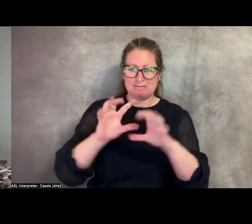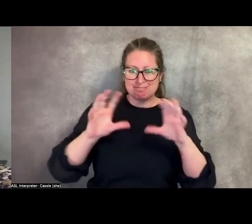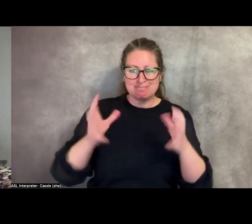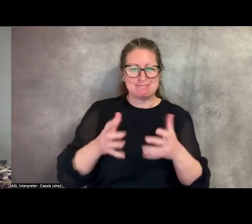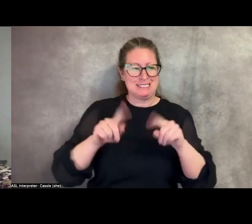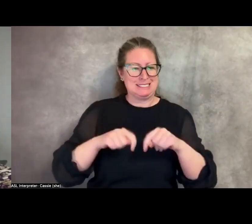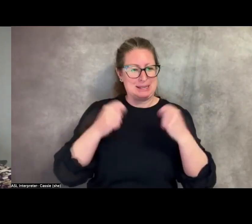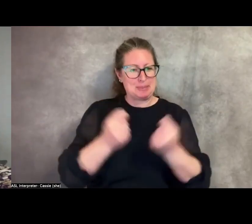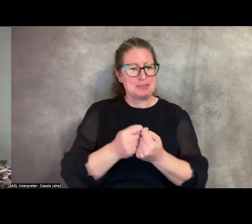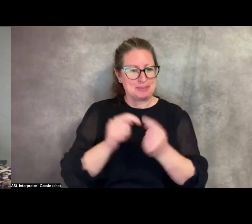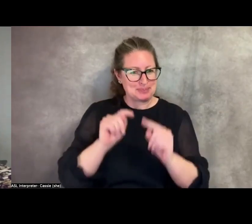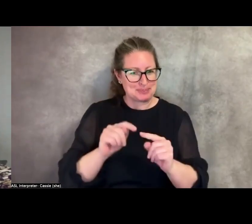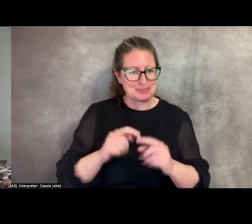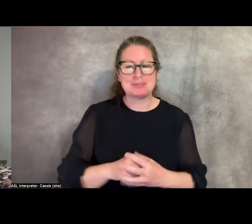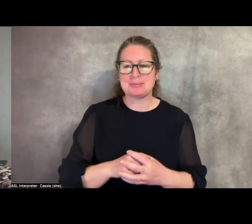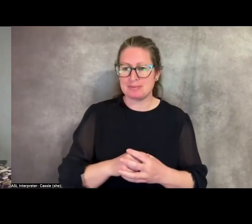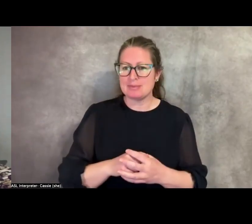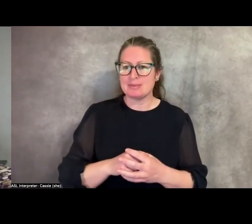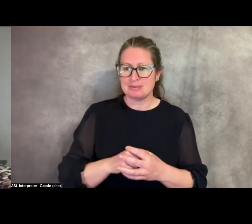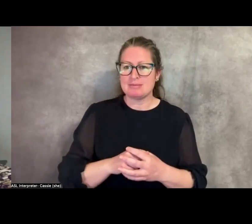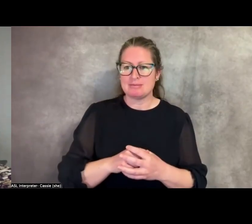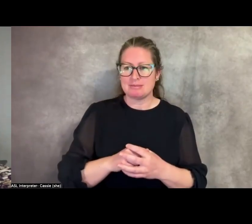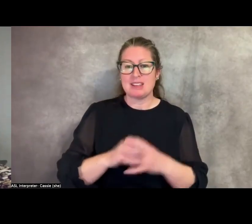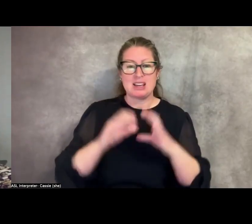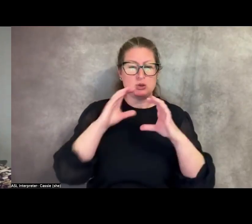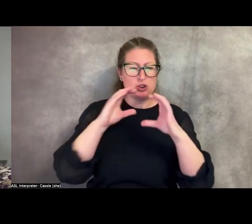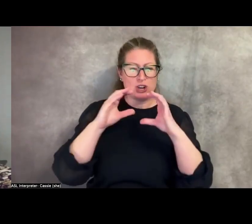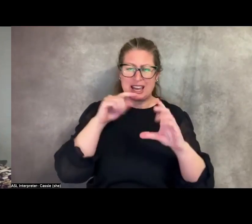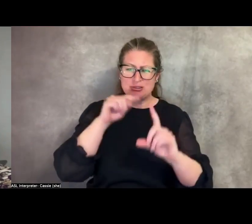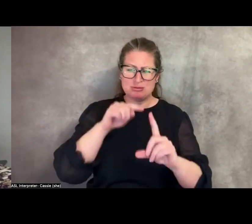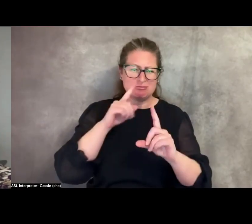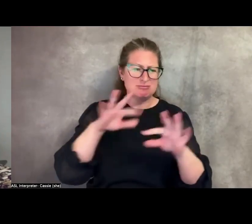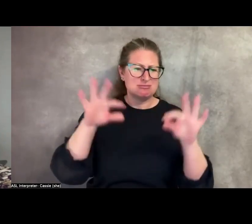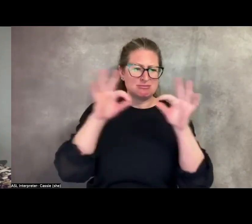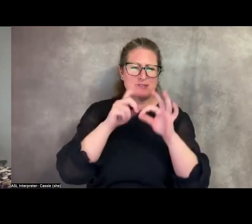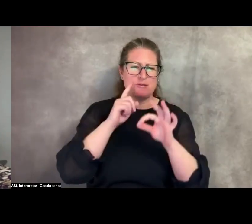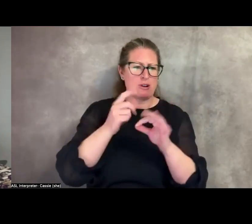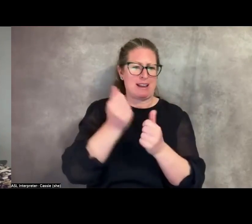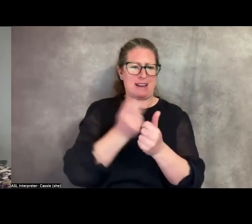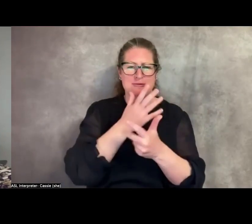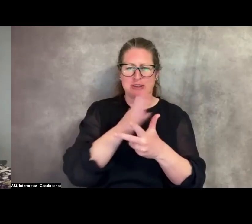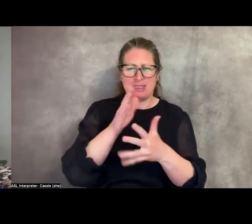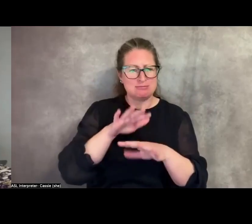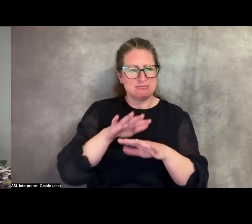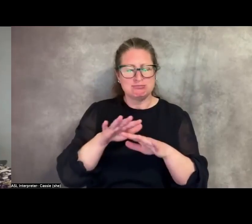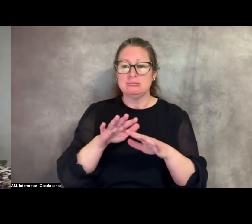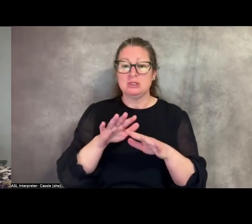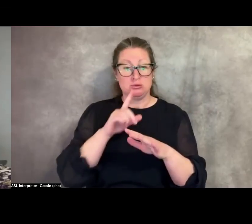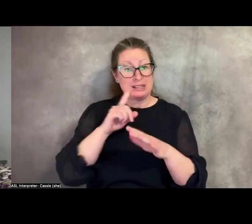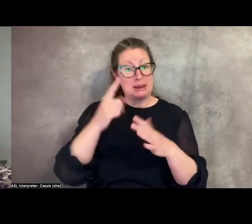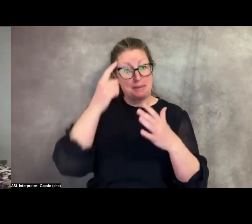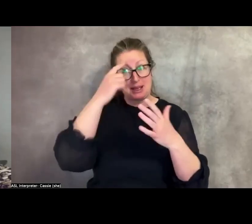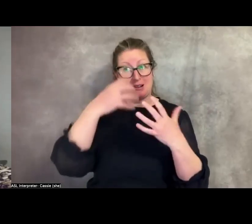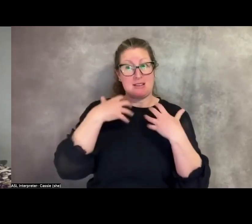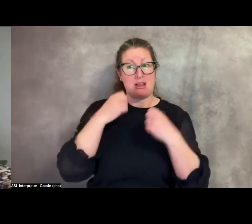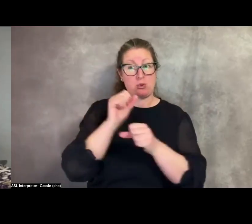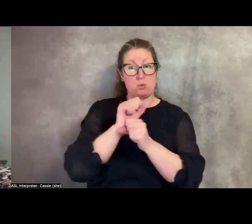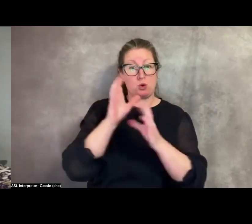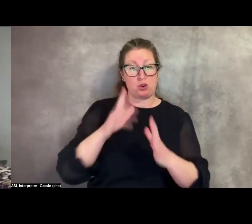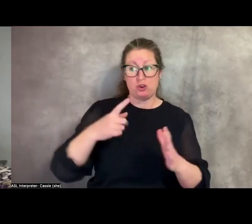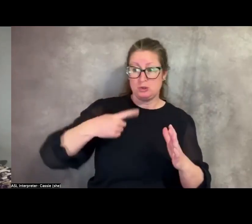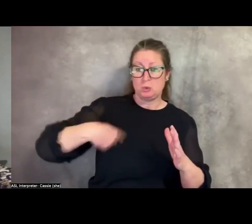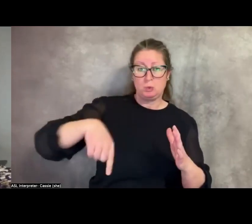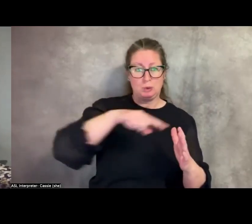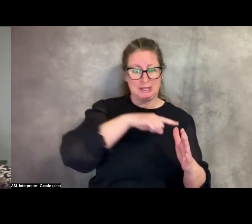The communication was a big factor in everything that we did and learned. As mental health workers, we are